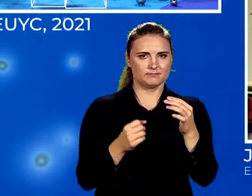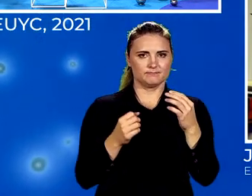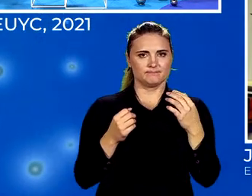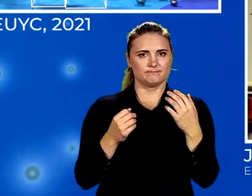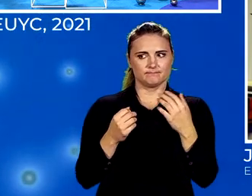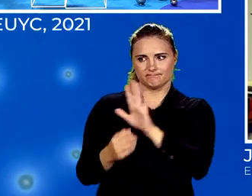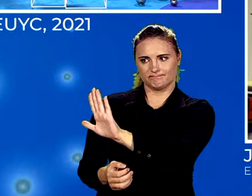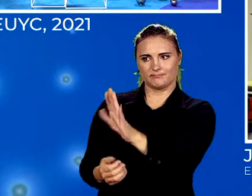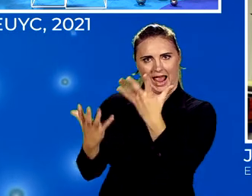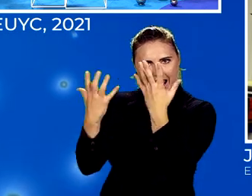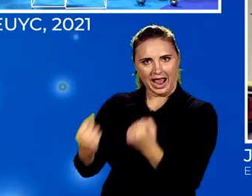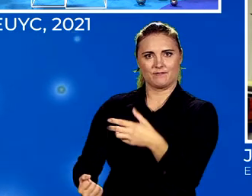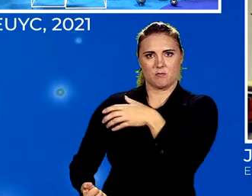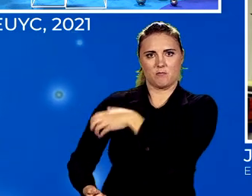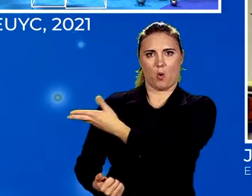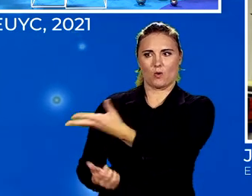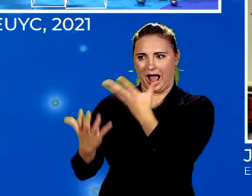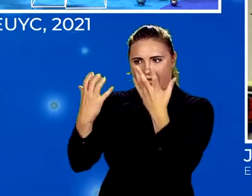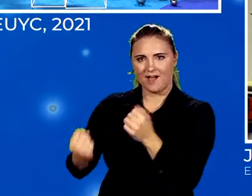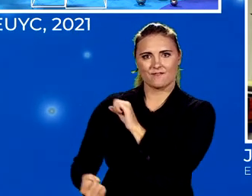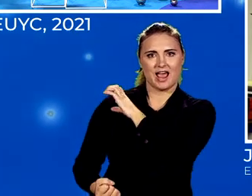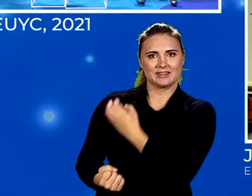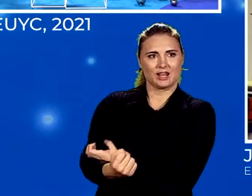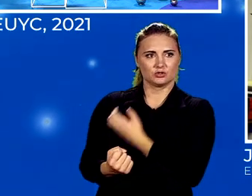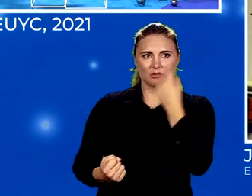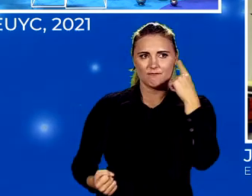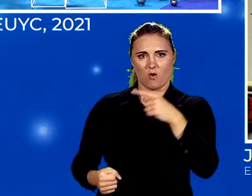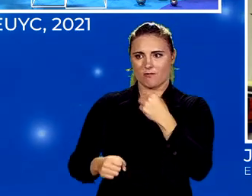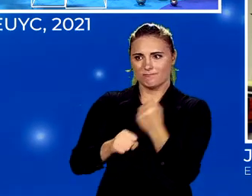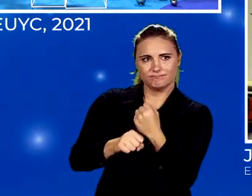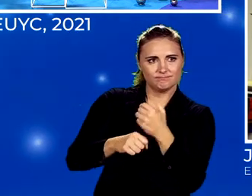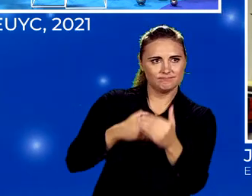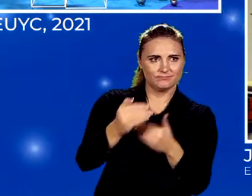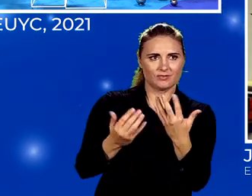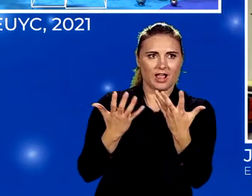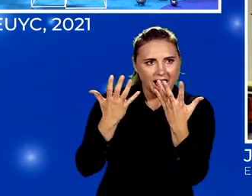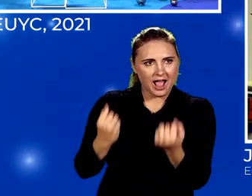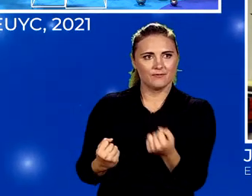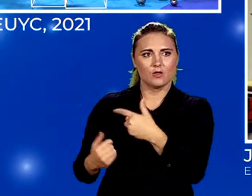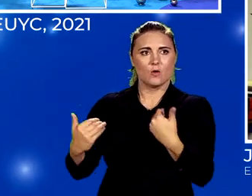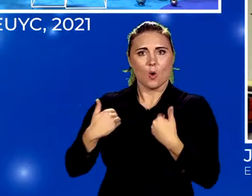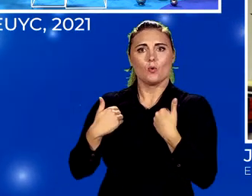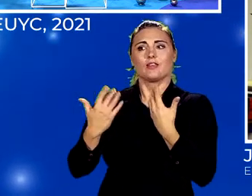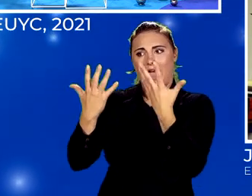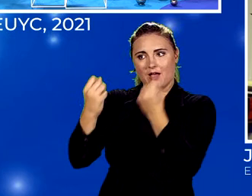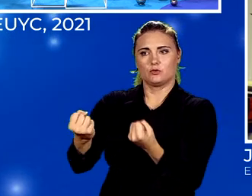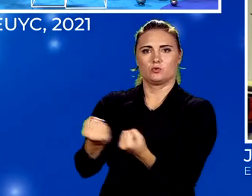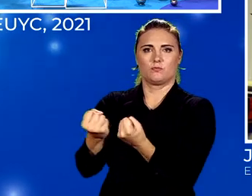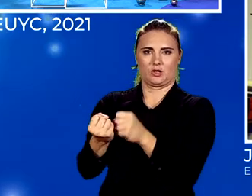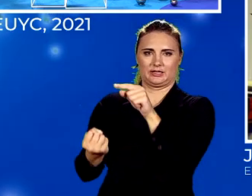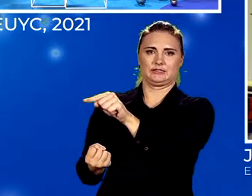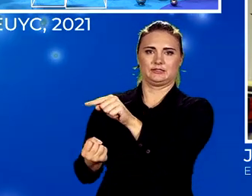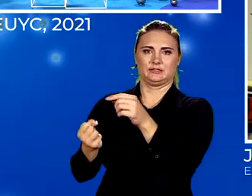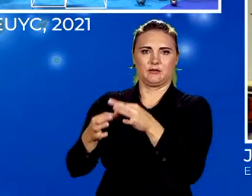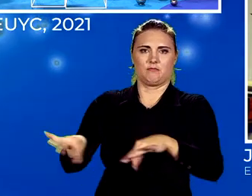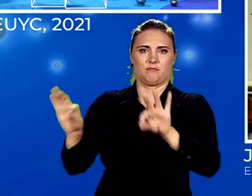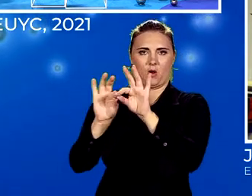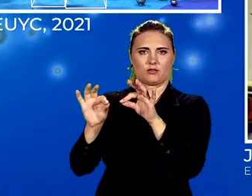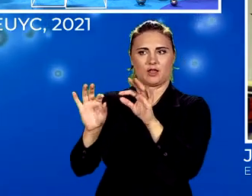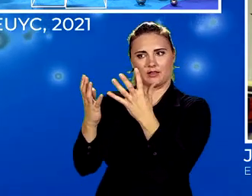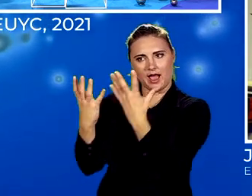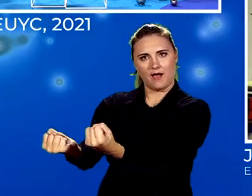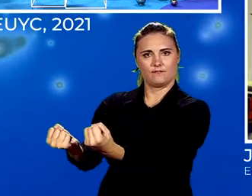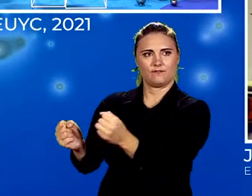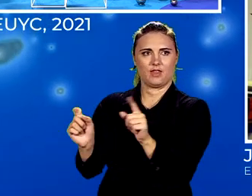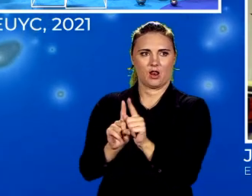young people have access to opportunities and the necessary support to live, to work, and to thrive in